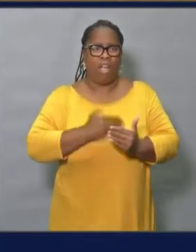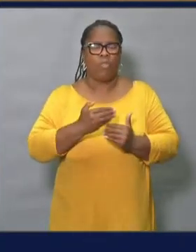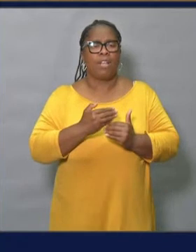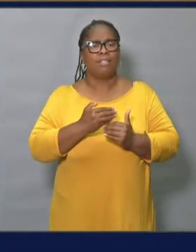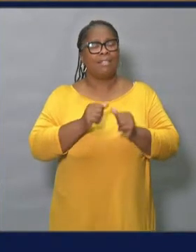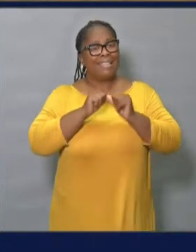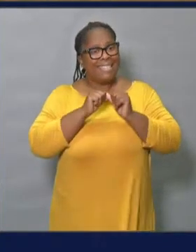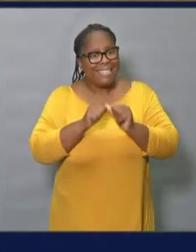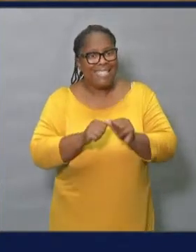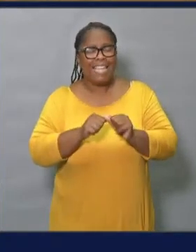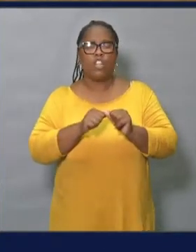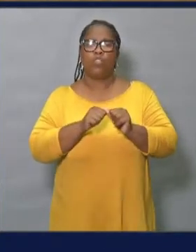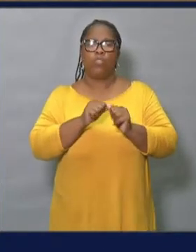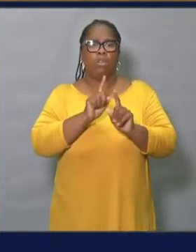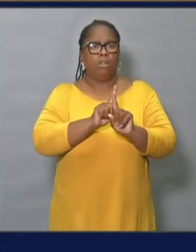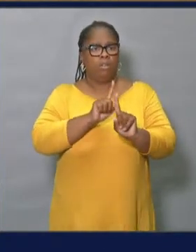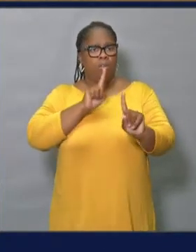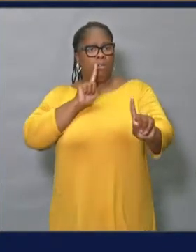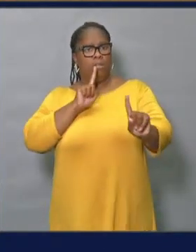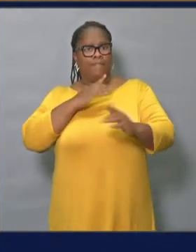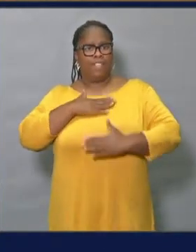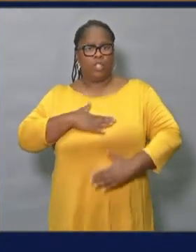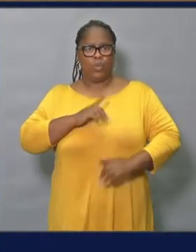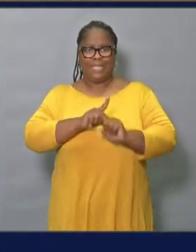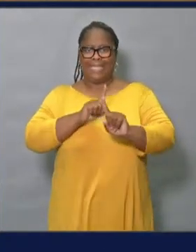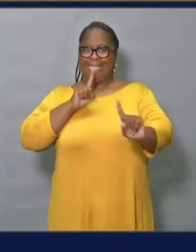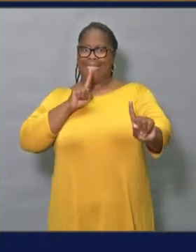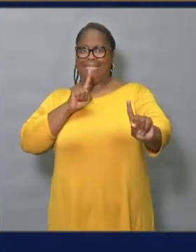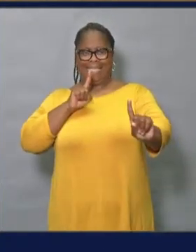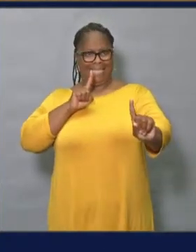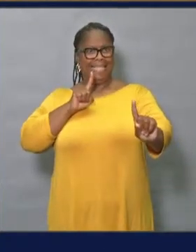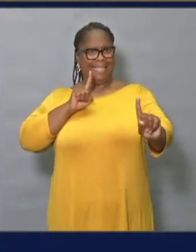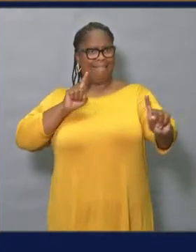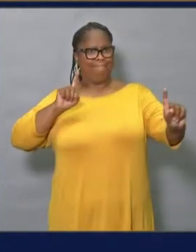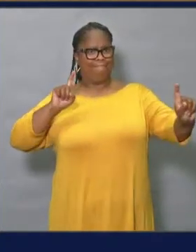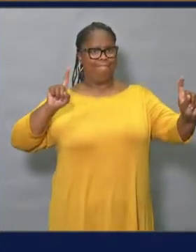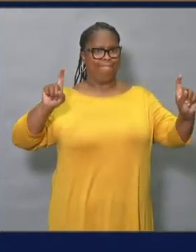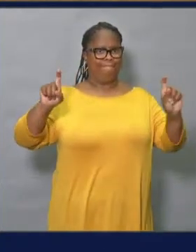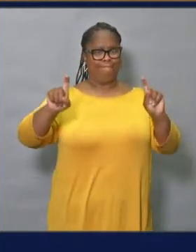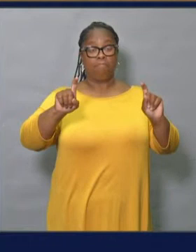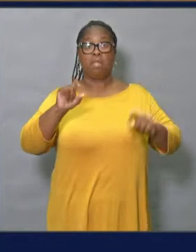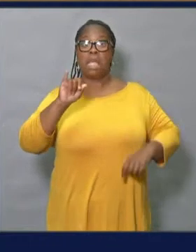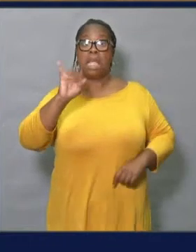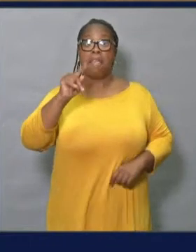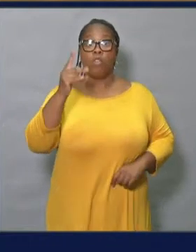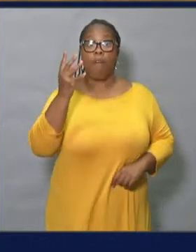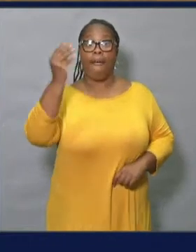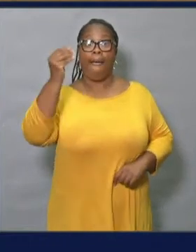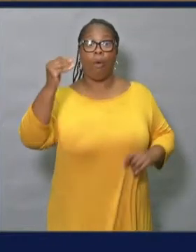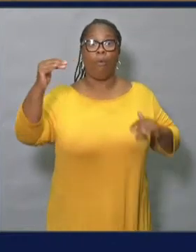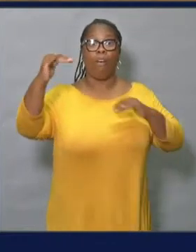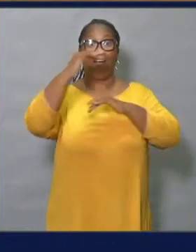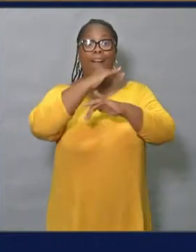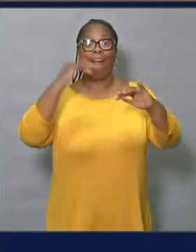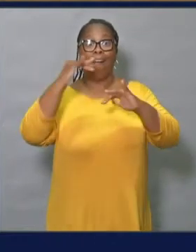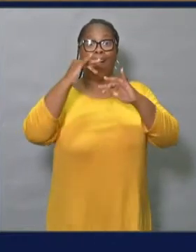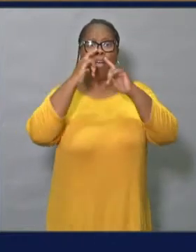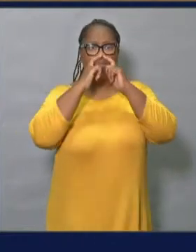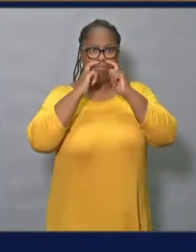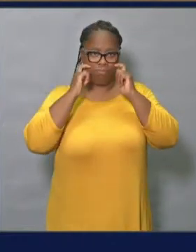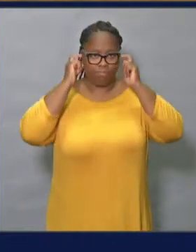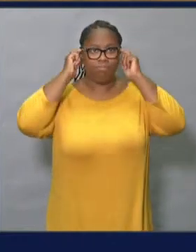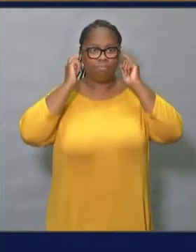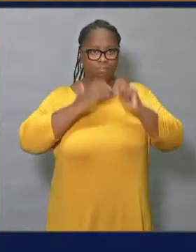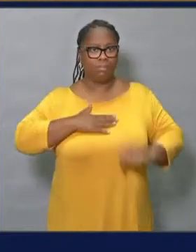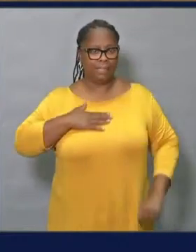spread. Practice physical distancing and wear cloth face coverings when you're out and around others. I want to